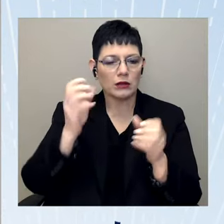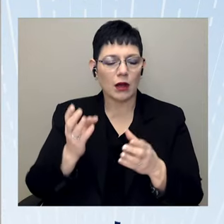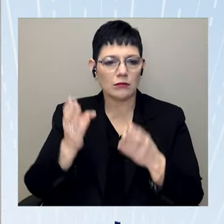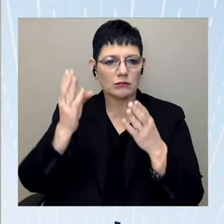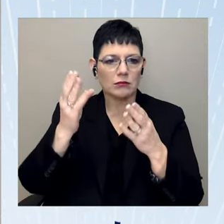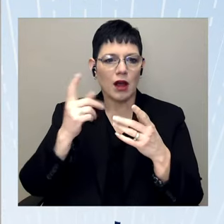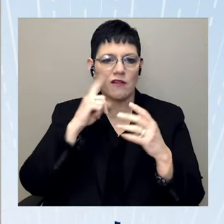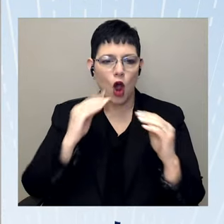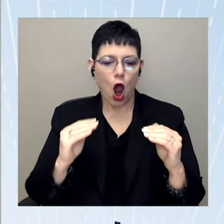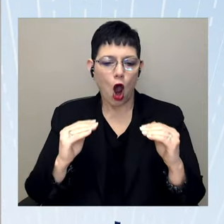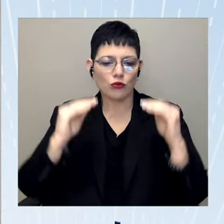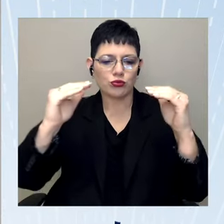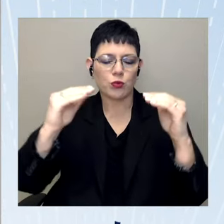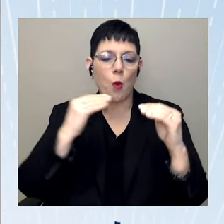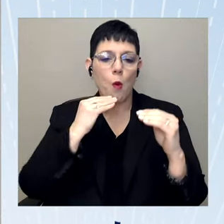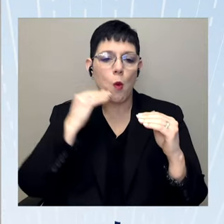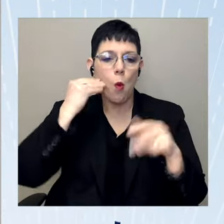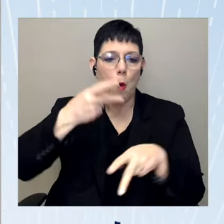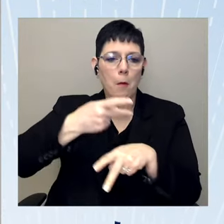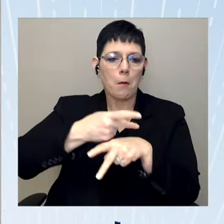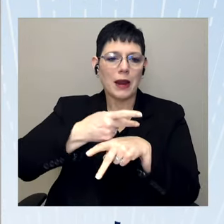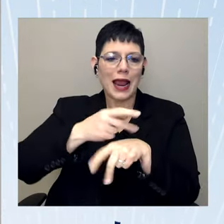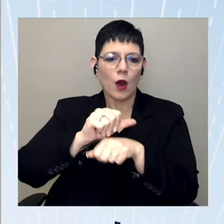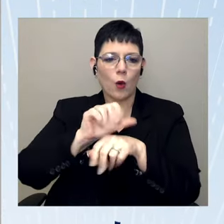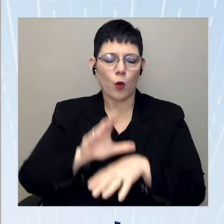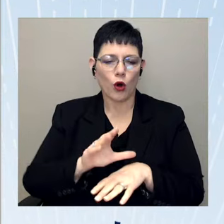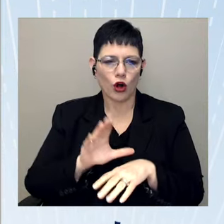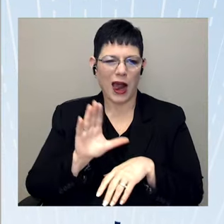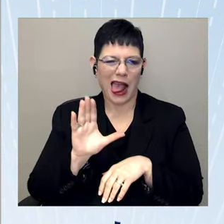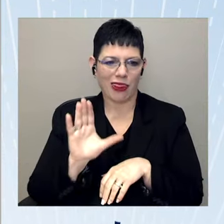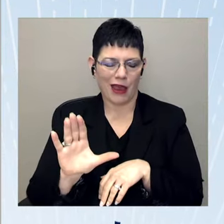home care workers, because what it will do,